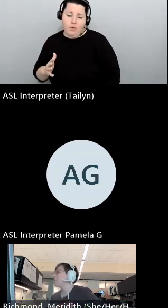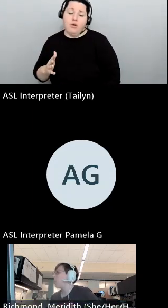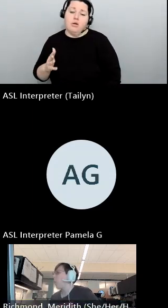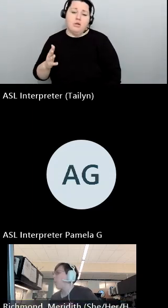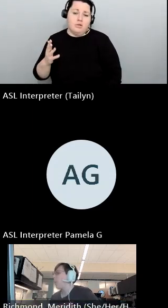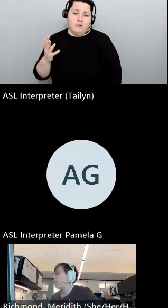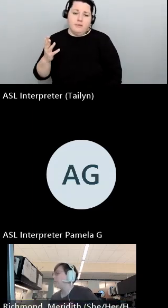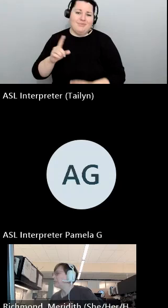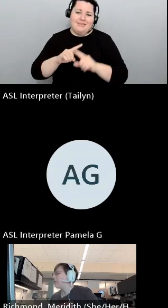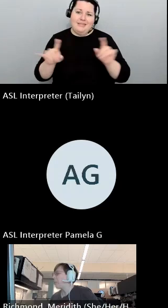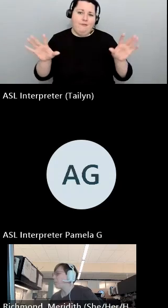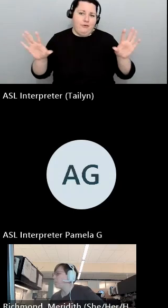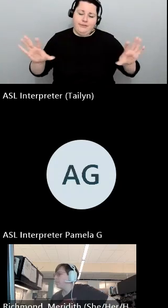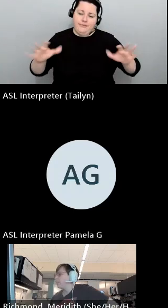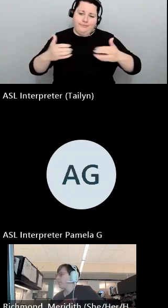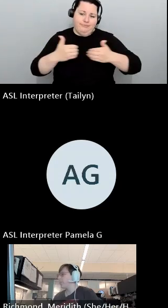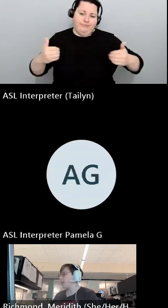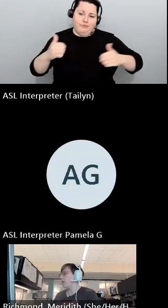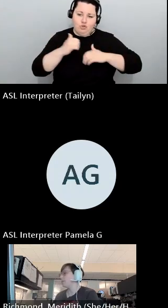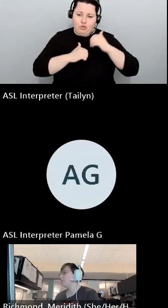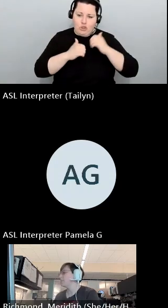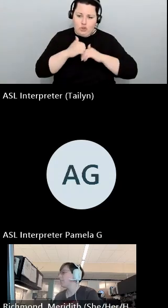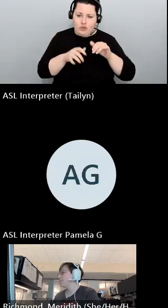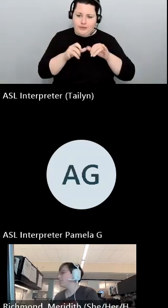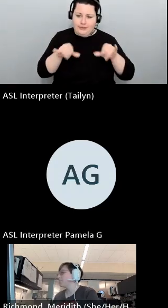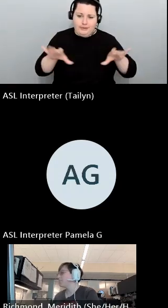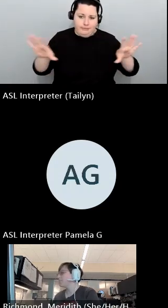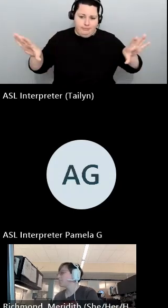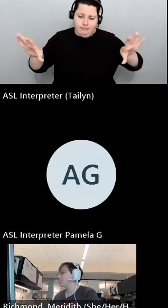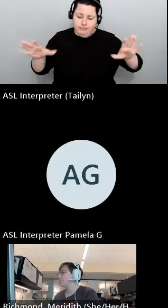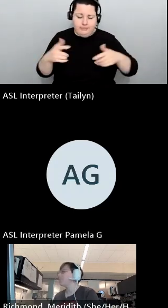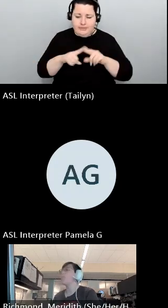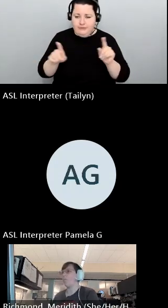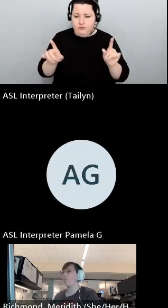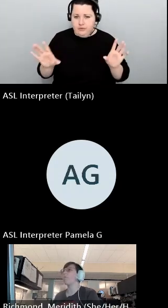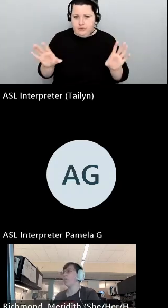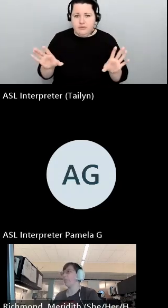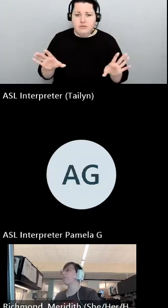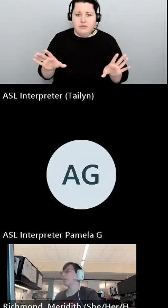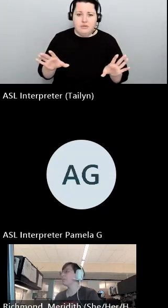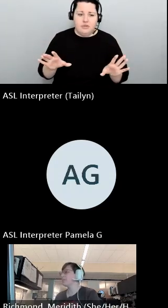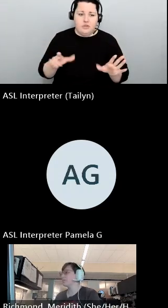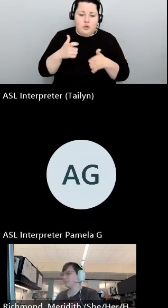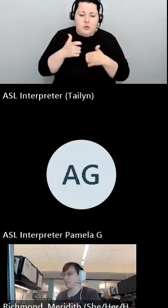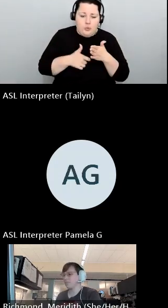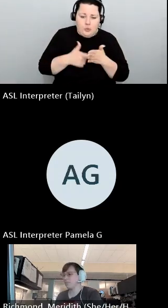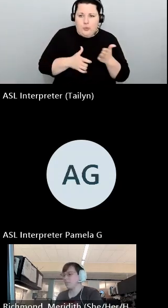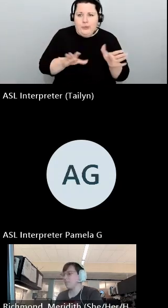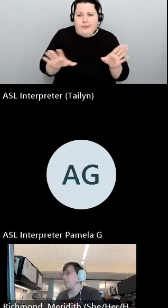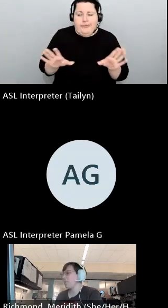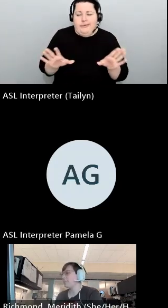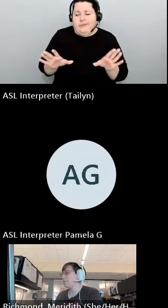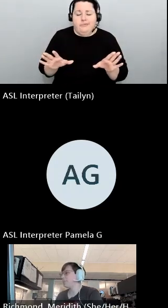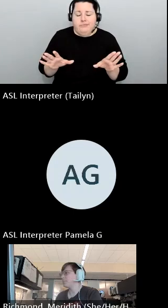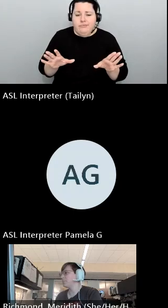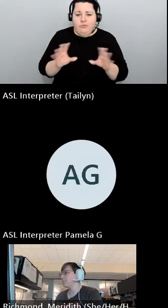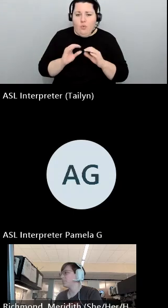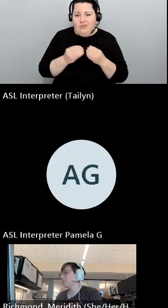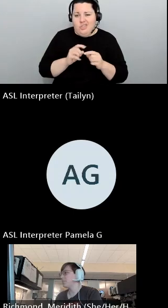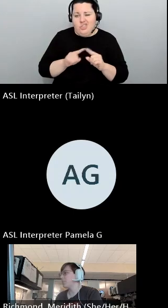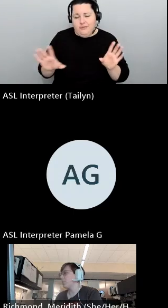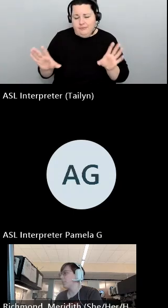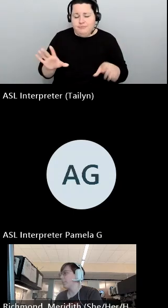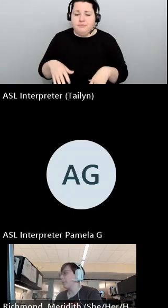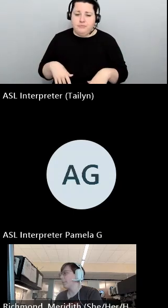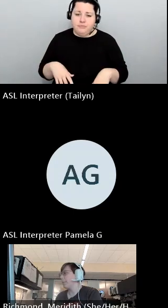it's a different structure. It's a different kind of, like different dues, and the organization is different,